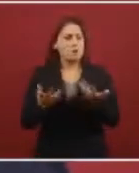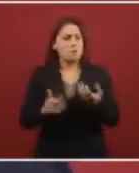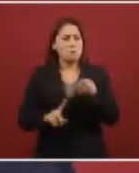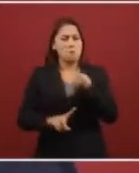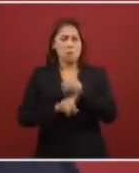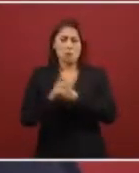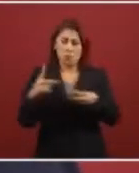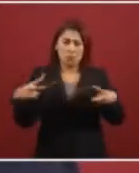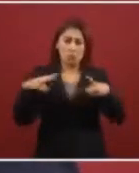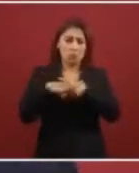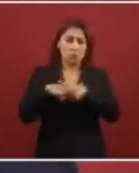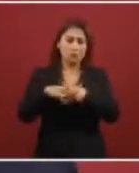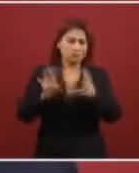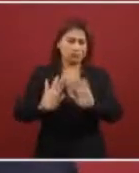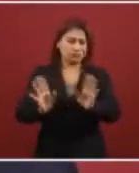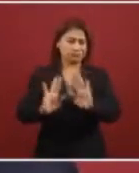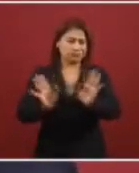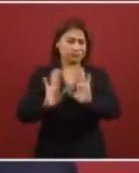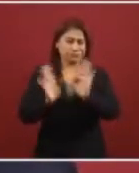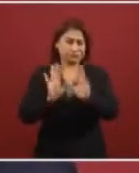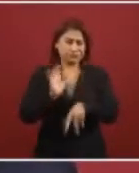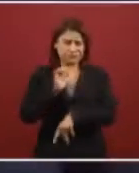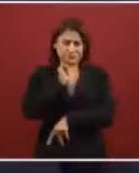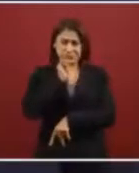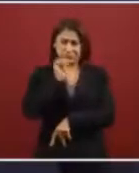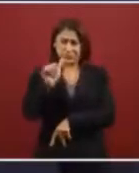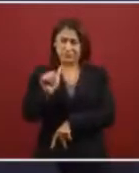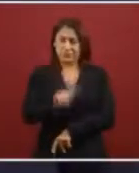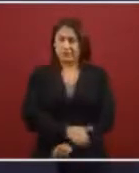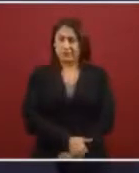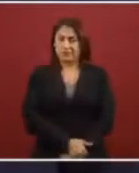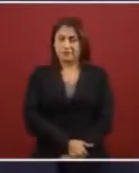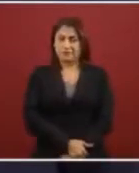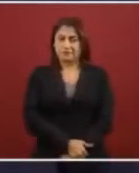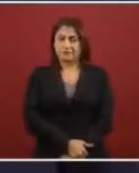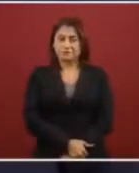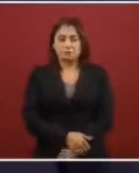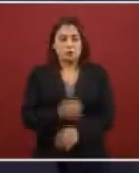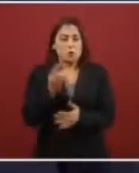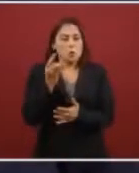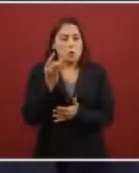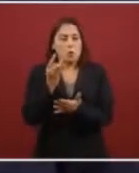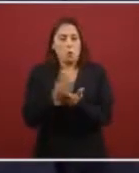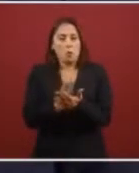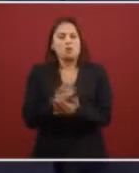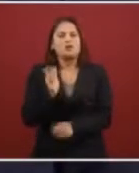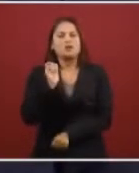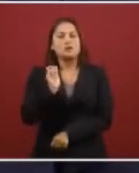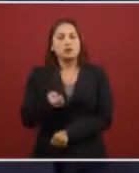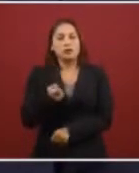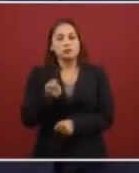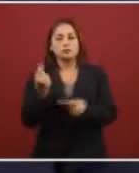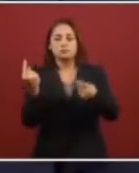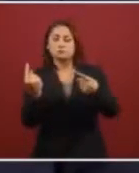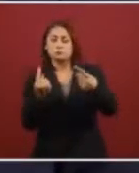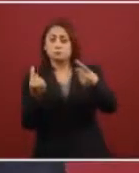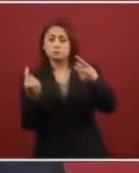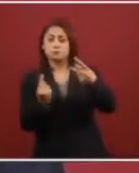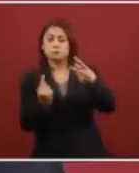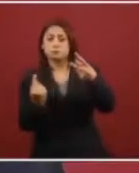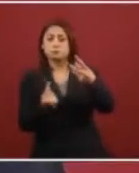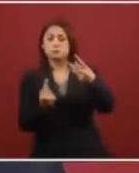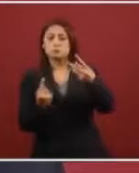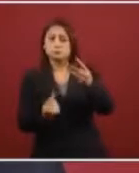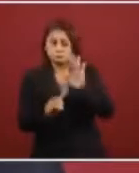fighting. Nadie. With anybody. Es ventilar las cosas. It's aquí. Ventilating the todo. Things